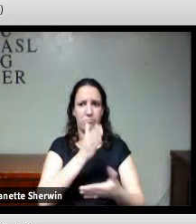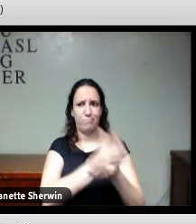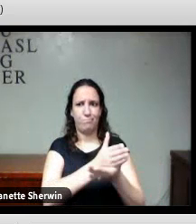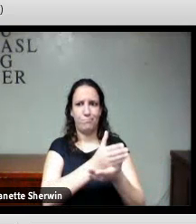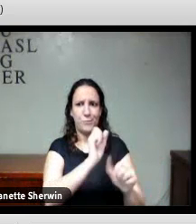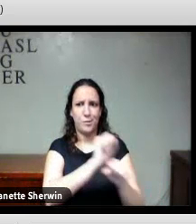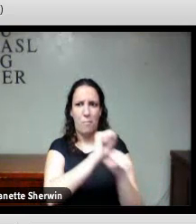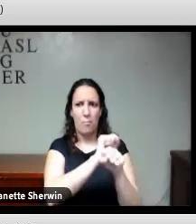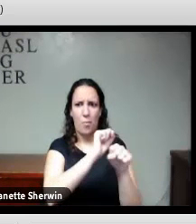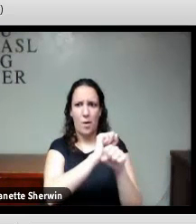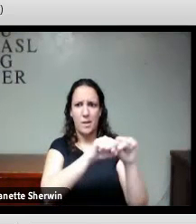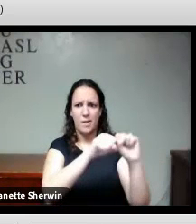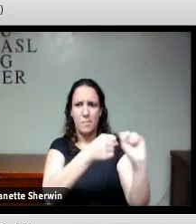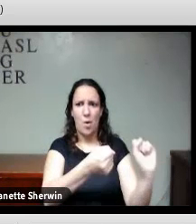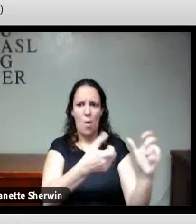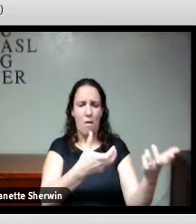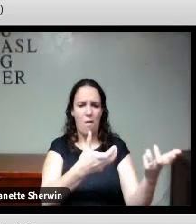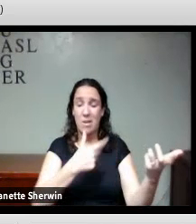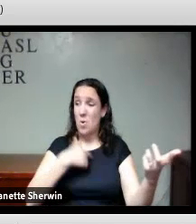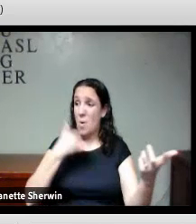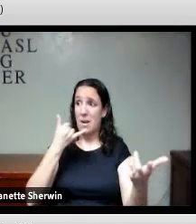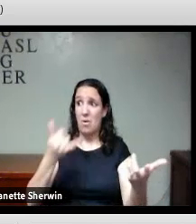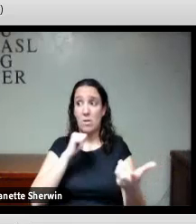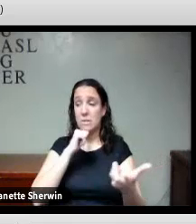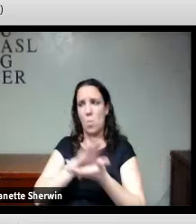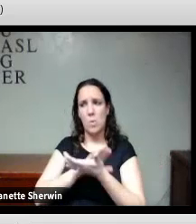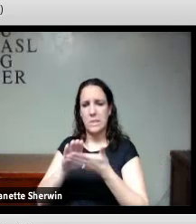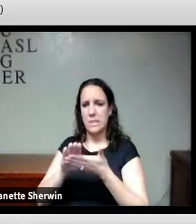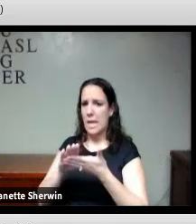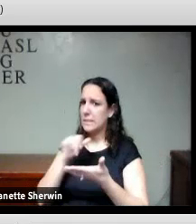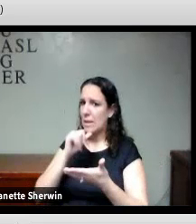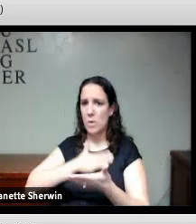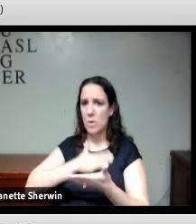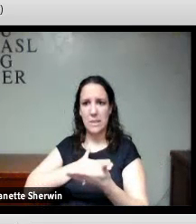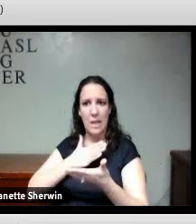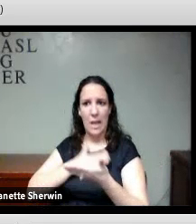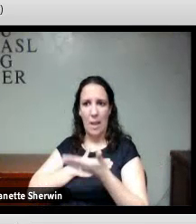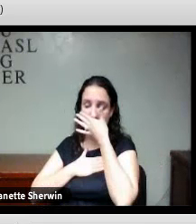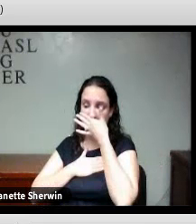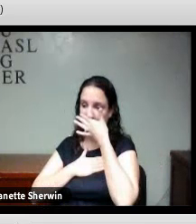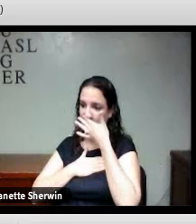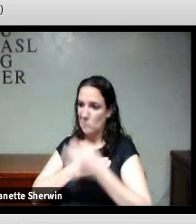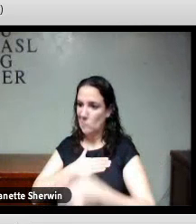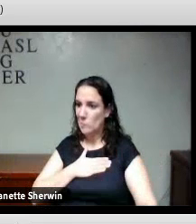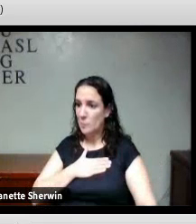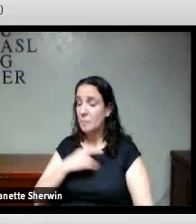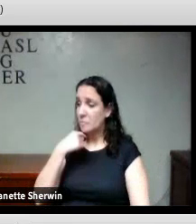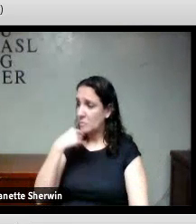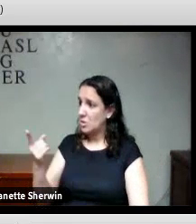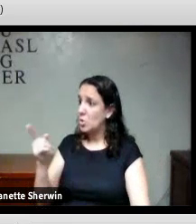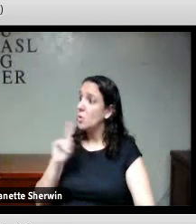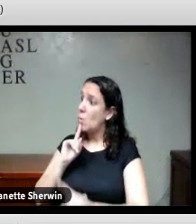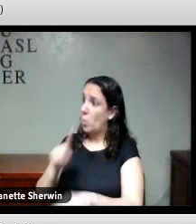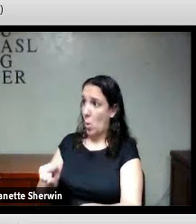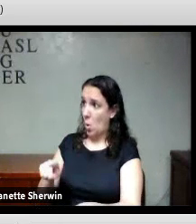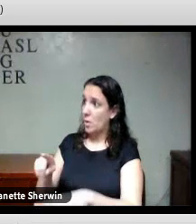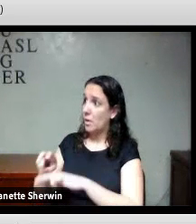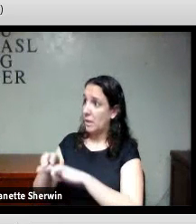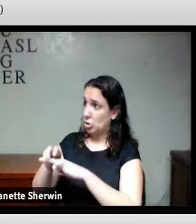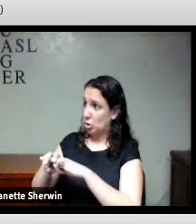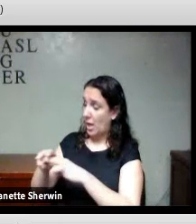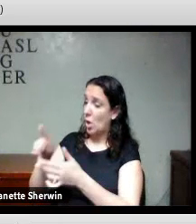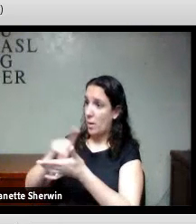got to tell you, I wasn't a real nice customer. That my tone of voice said, I said to her, we ordered this chair, we waited 8 weeks for it, we paid this much